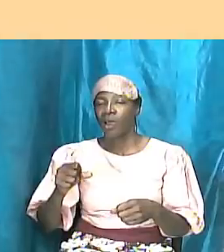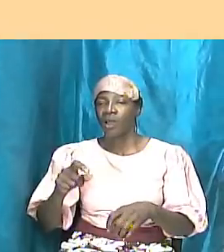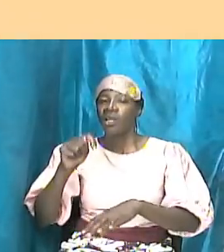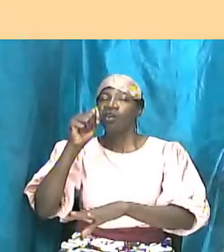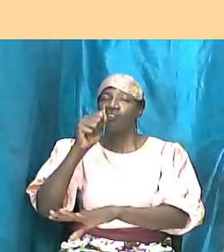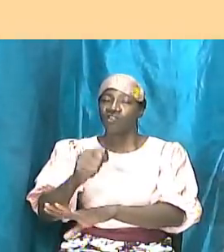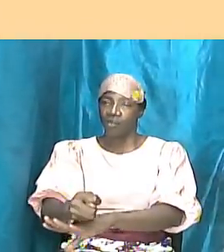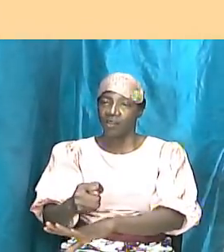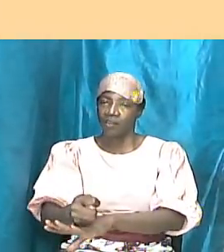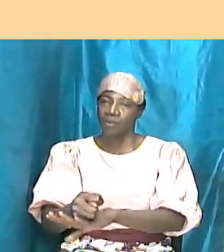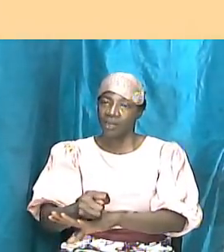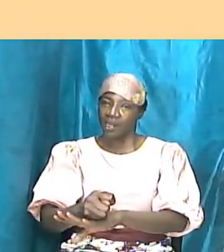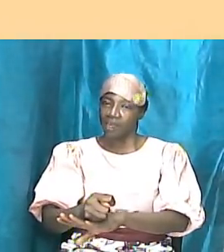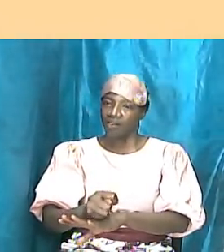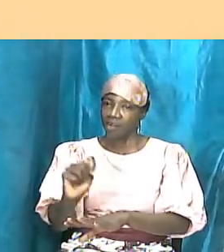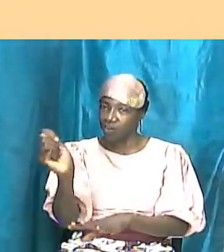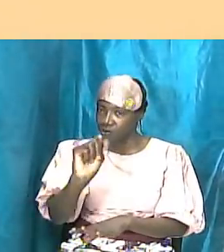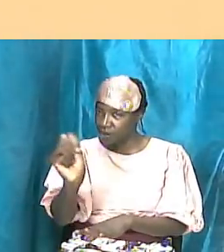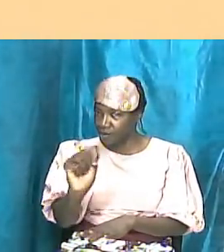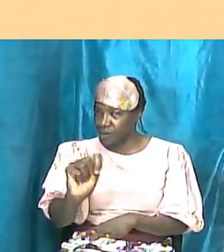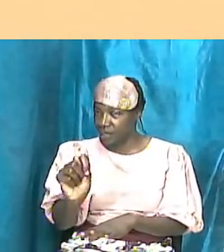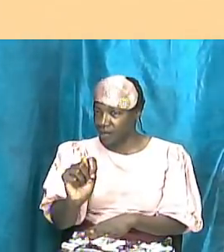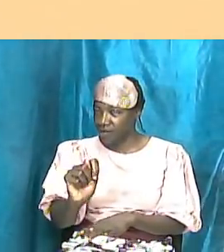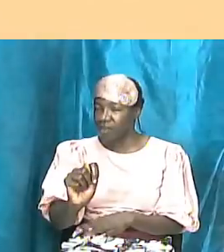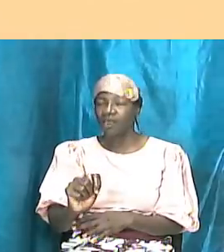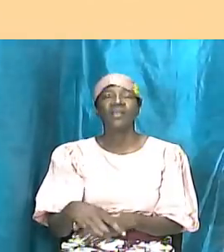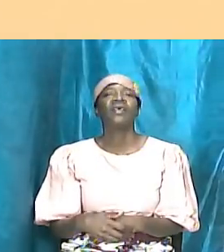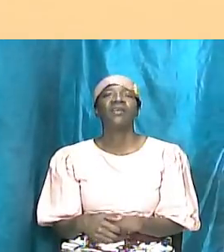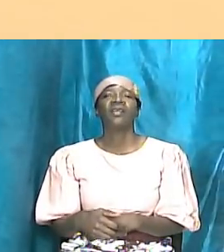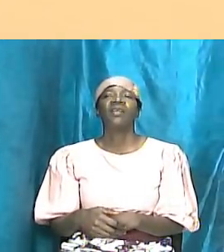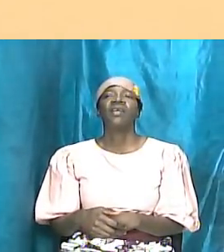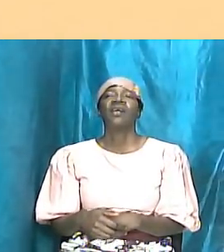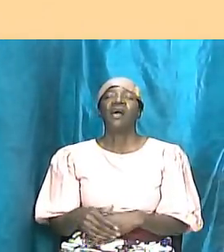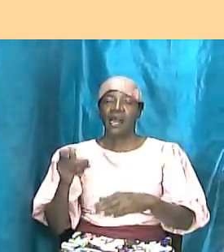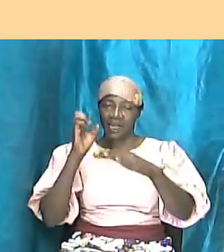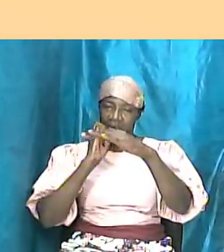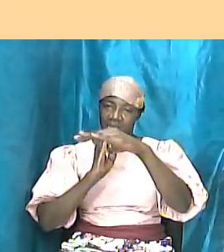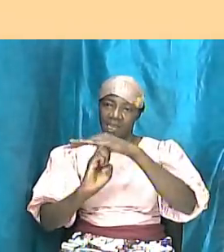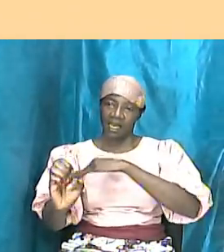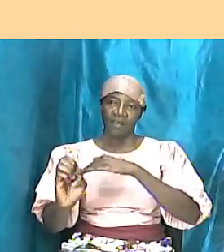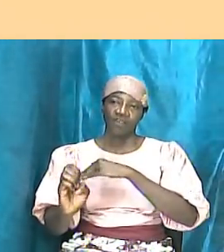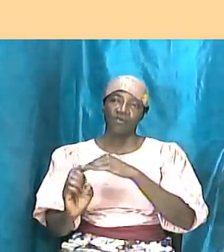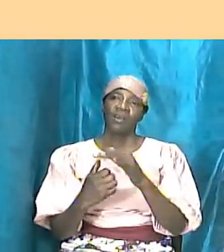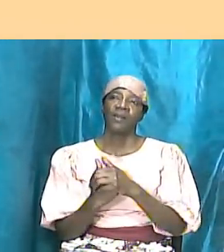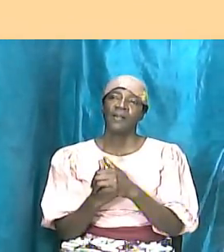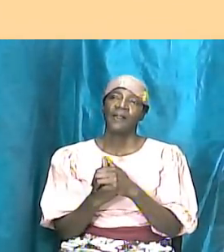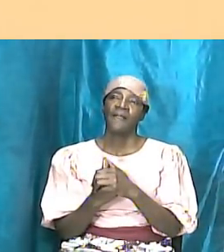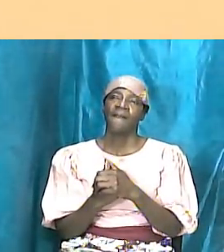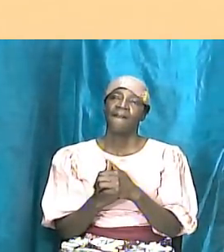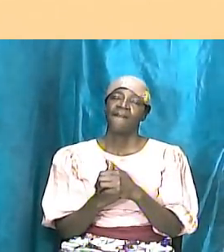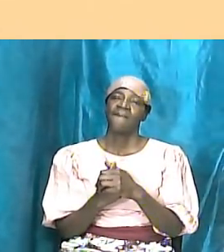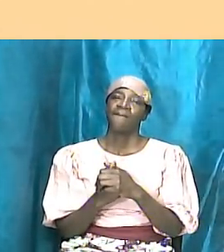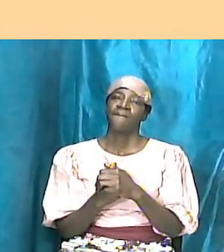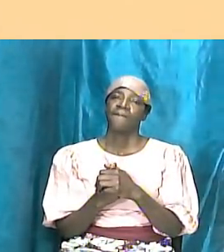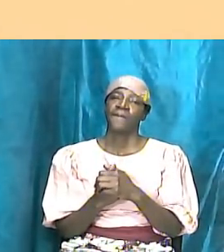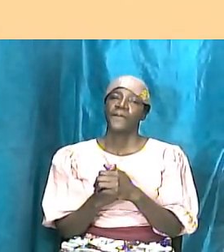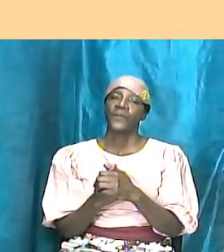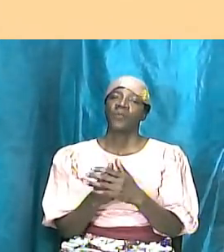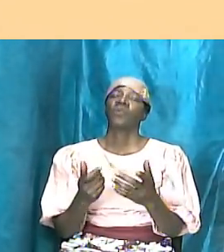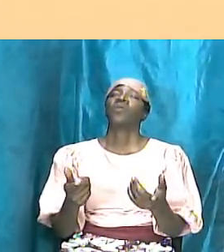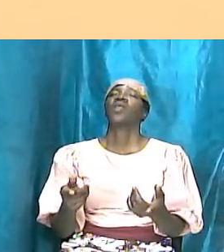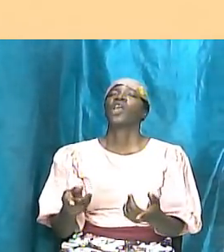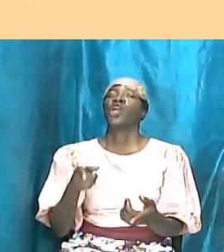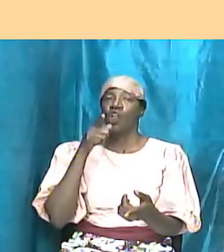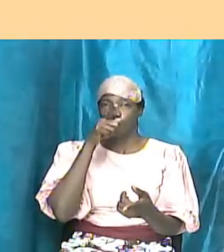to go and be comfortable in with your ride going up, and it also covers your entry fee. And so you are required to take